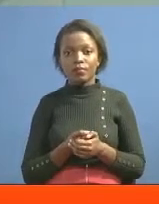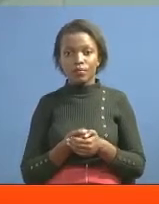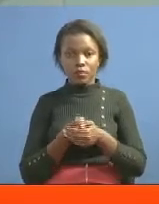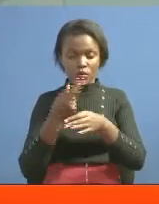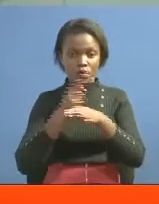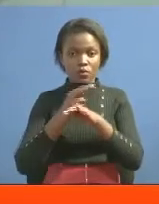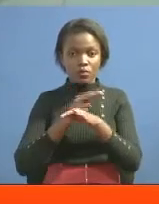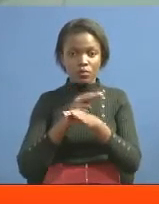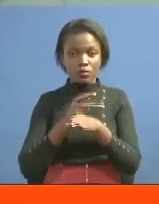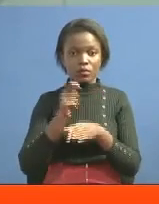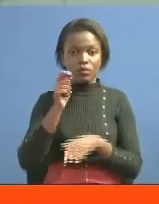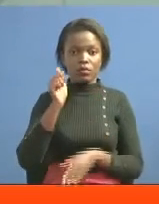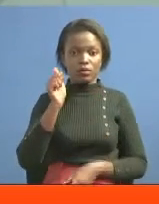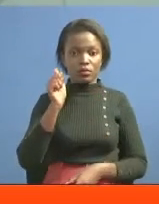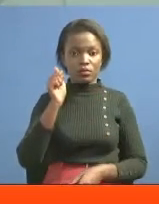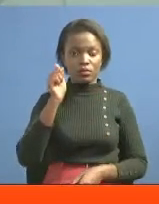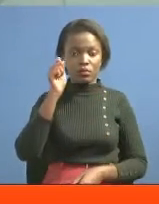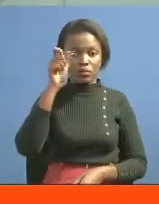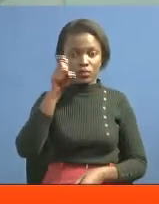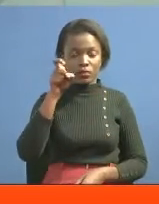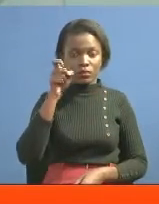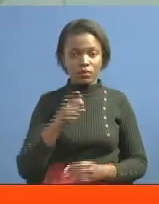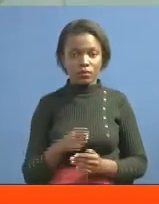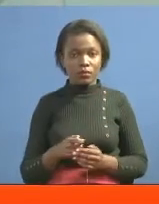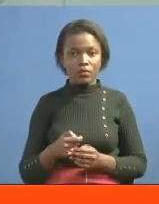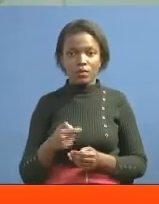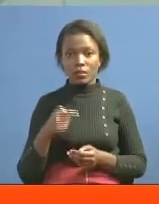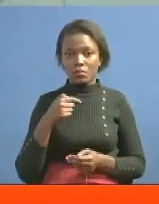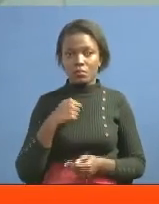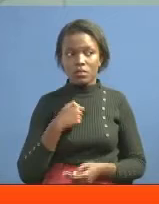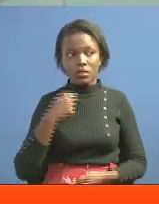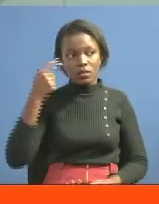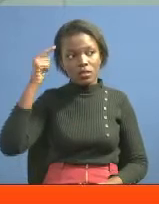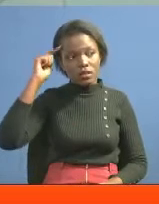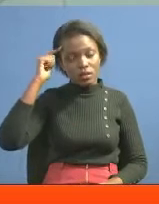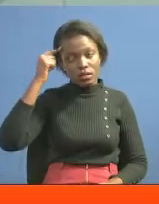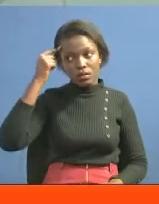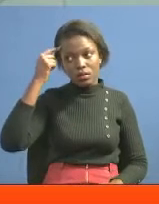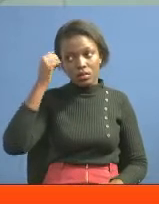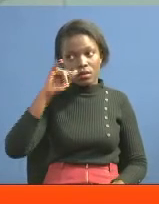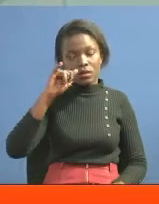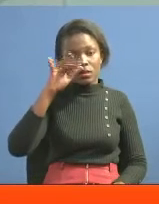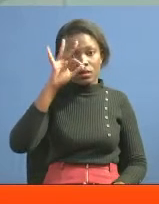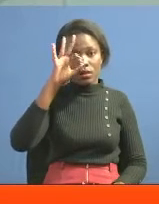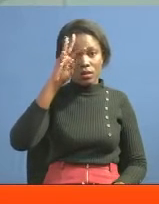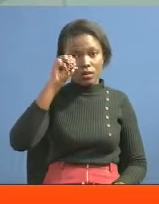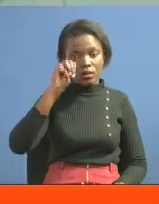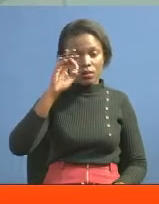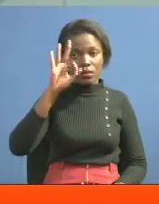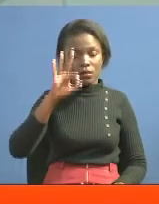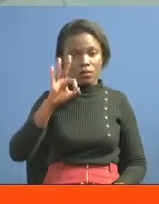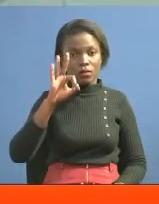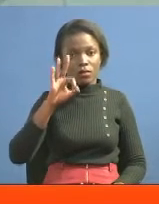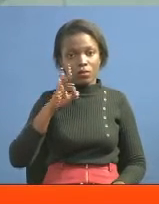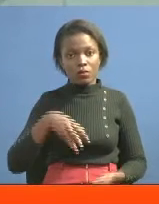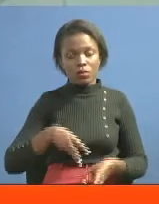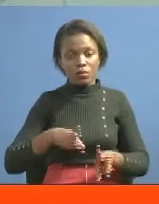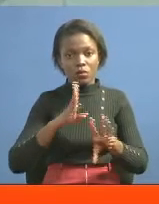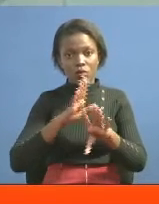these taxes is concerned. Okay. Now, having said that, I think IMF has done a good thing to give.